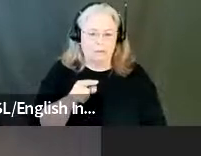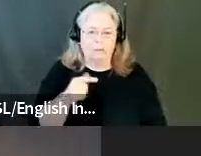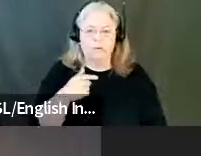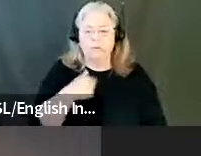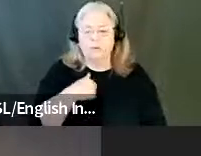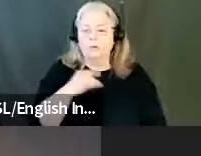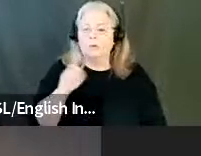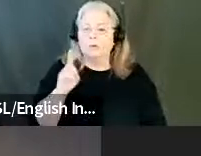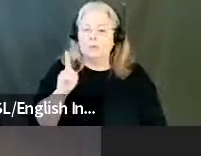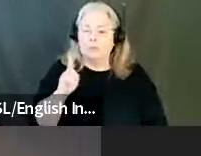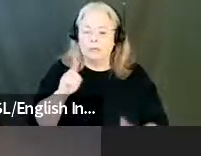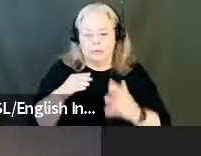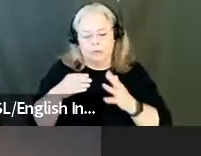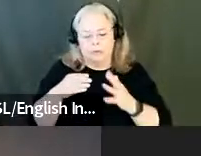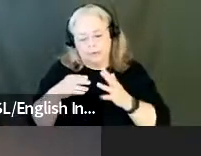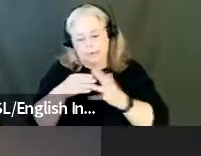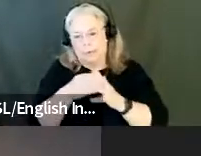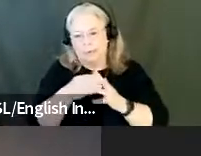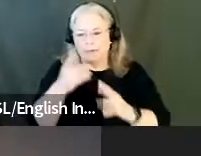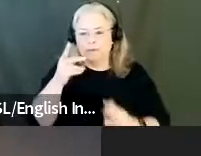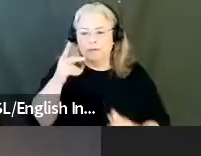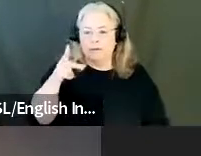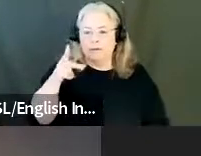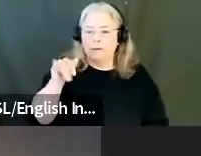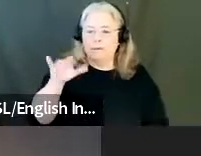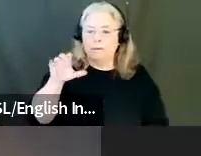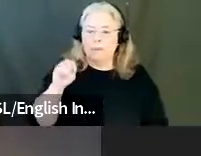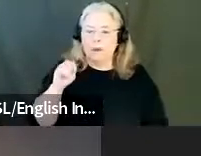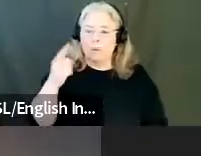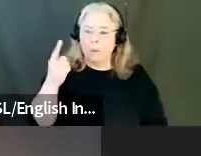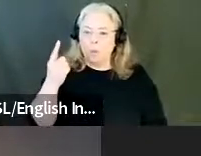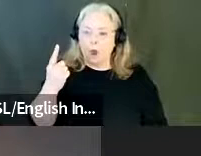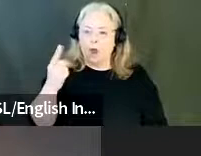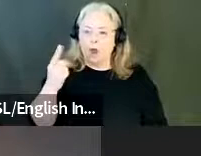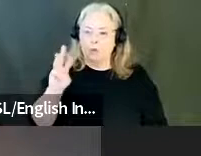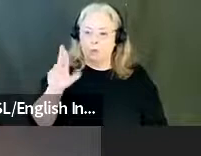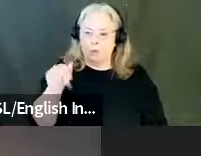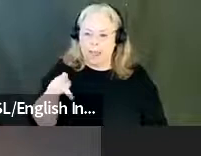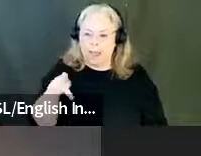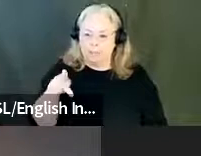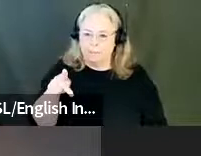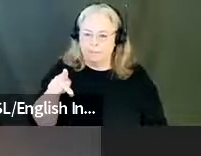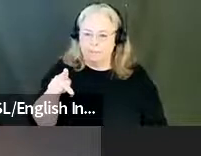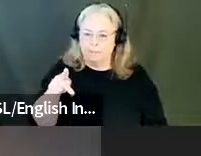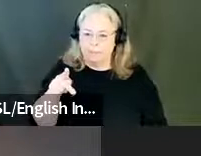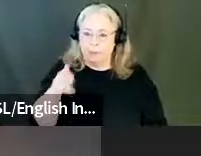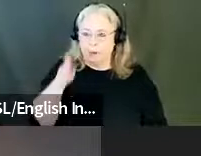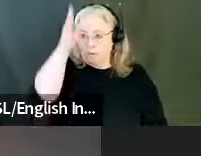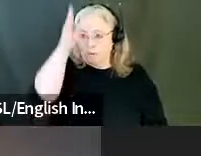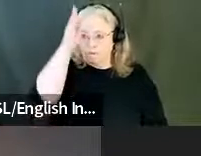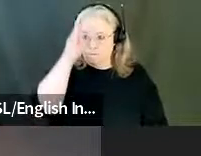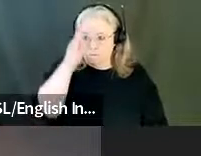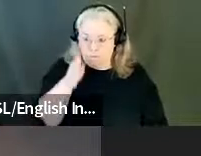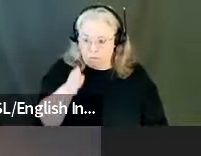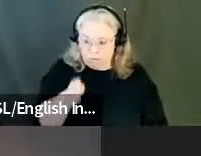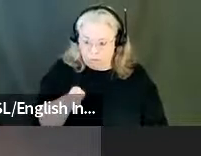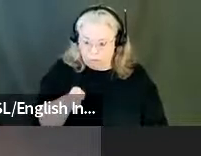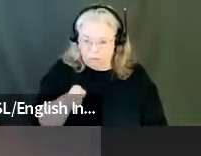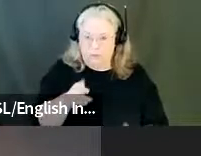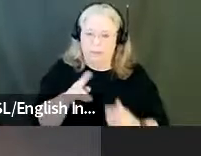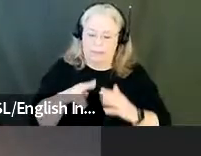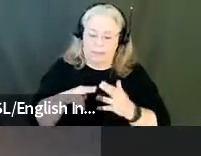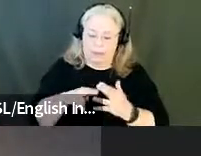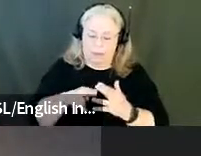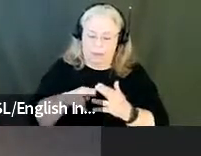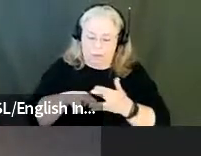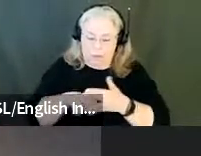was I slid in a piece of one wrap. So I cut my one wrap vertically going down and I slid it through the center